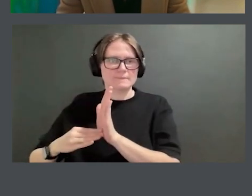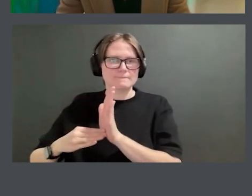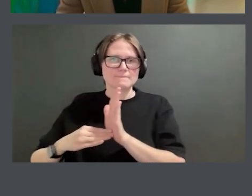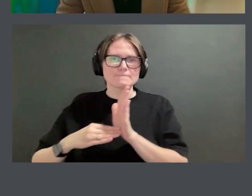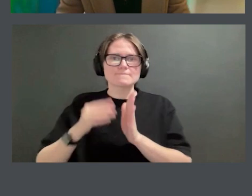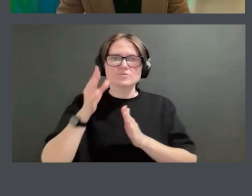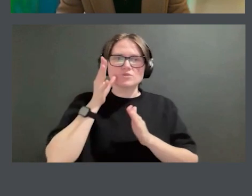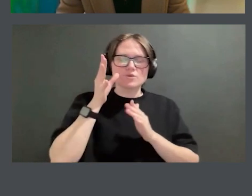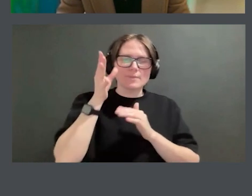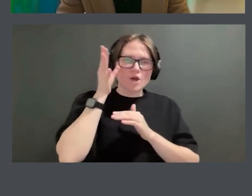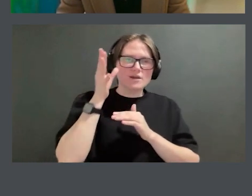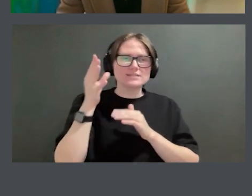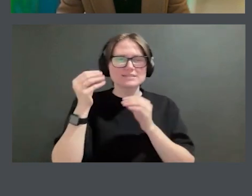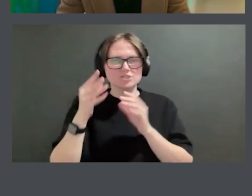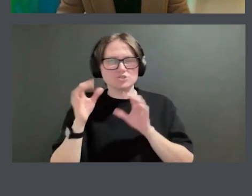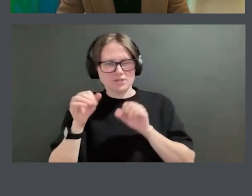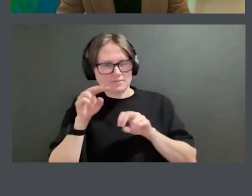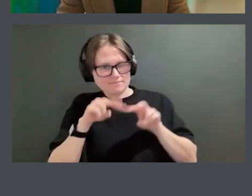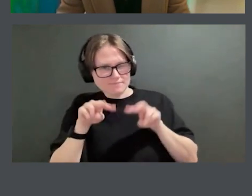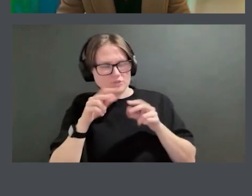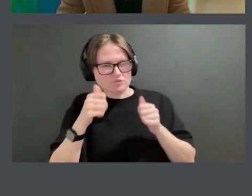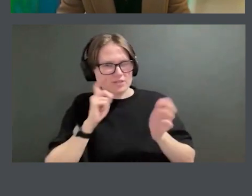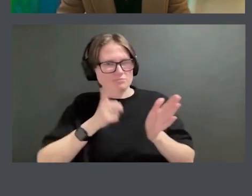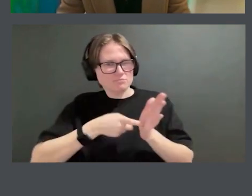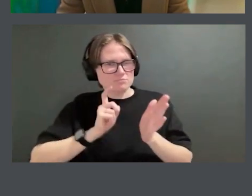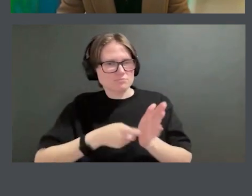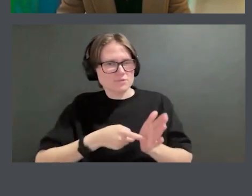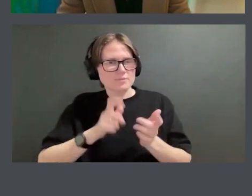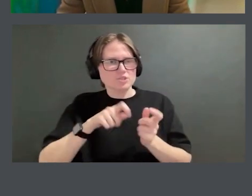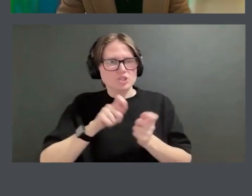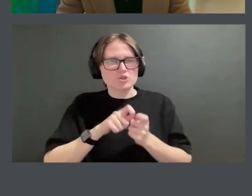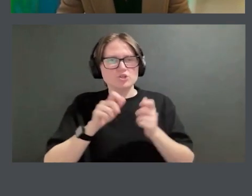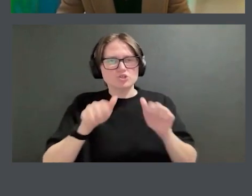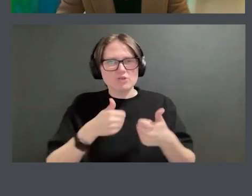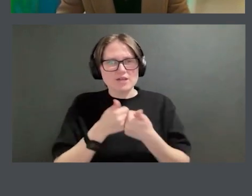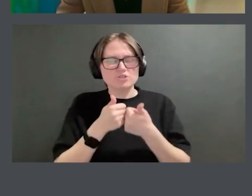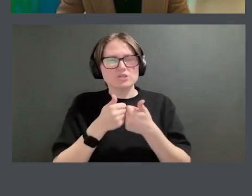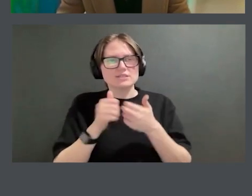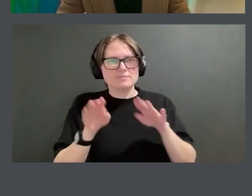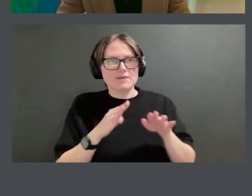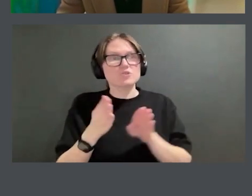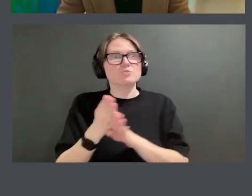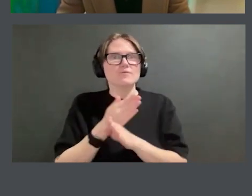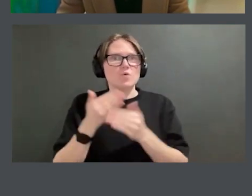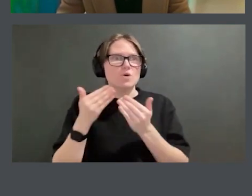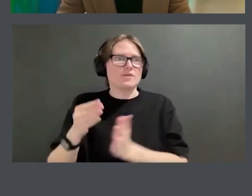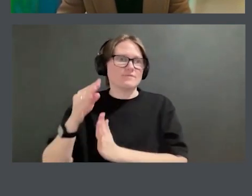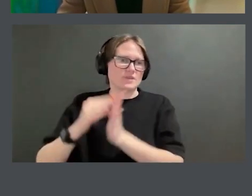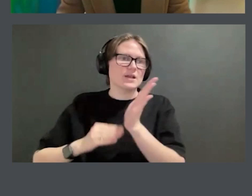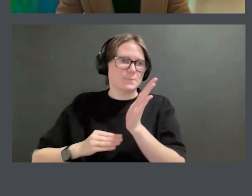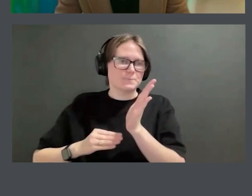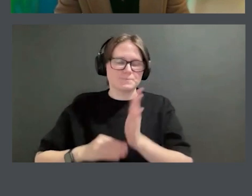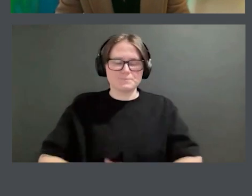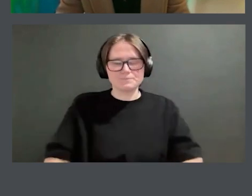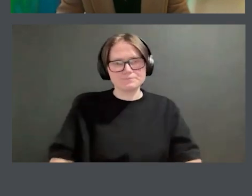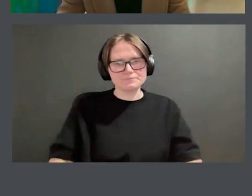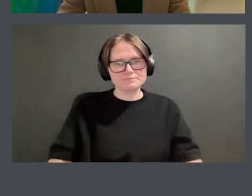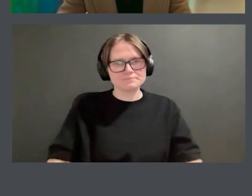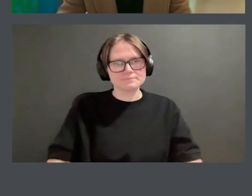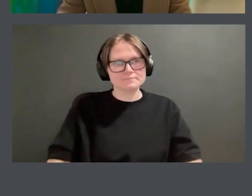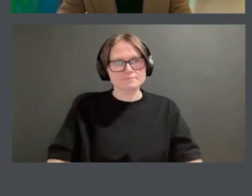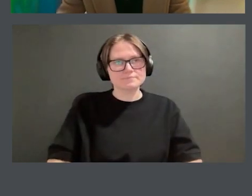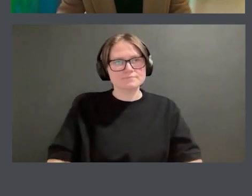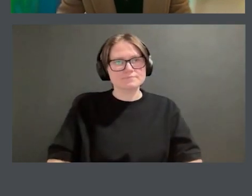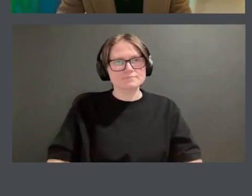and teachers kind of watch for particular challenges and behaviors in their children before actually completing the questionnaire.